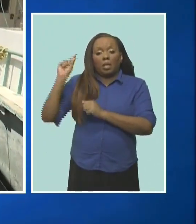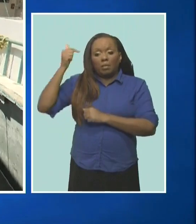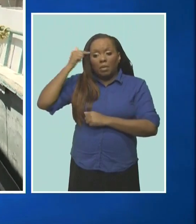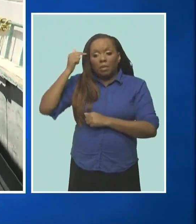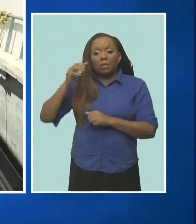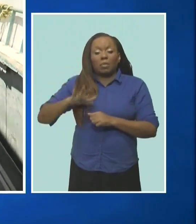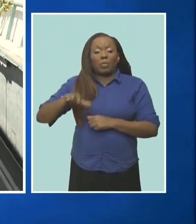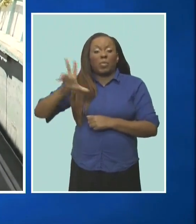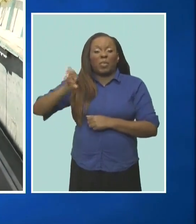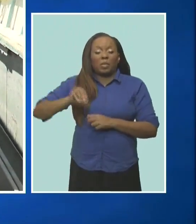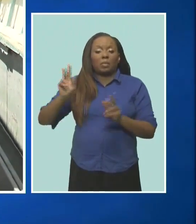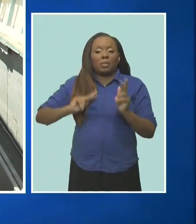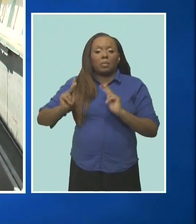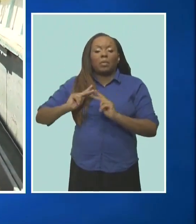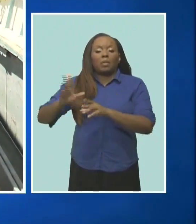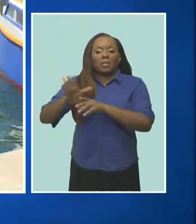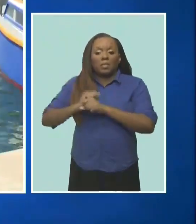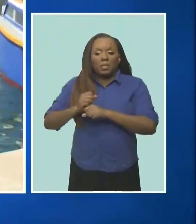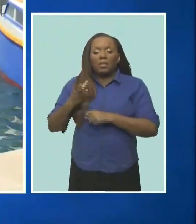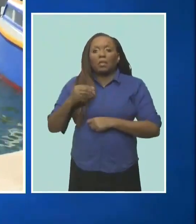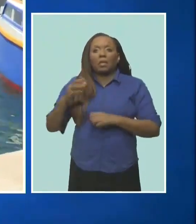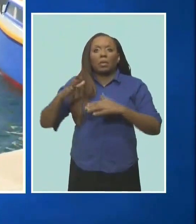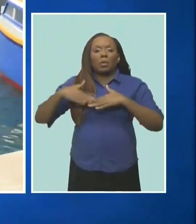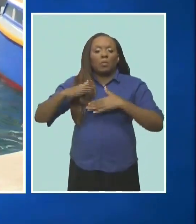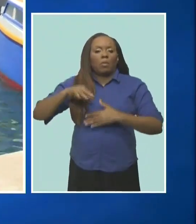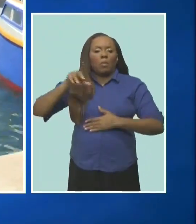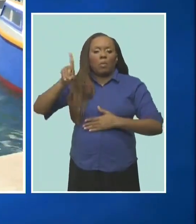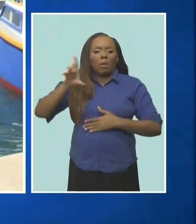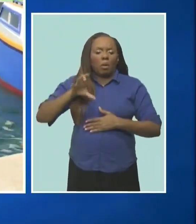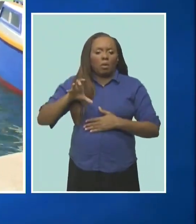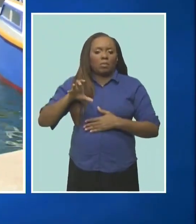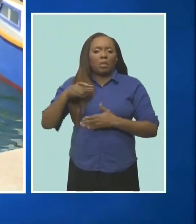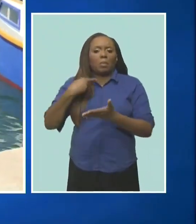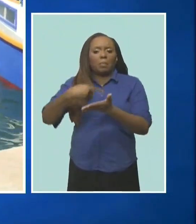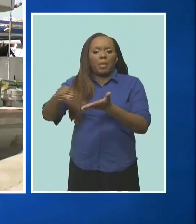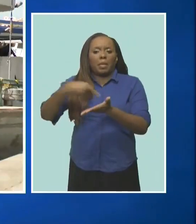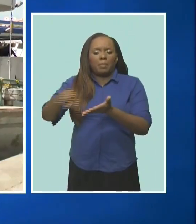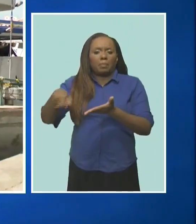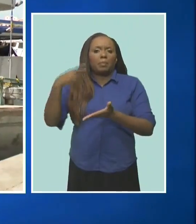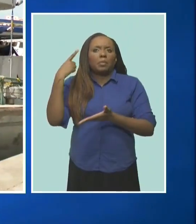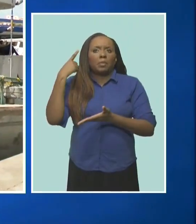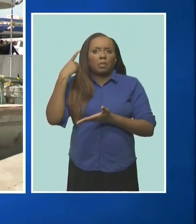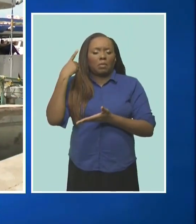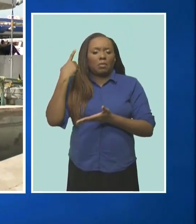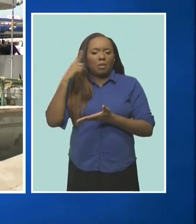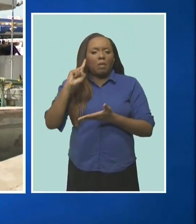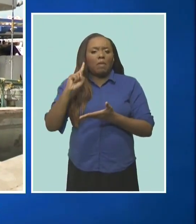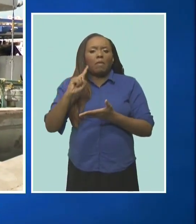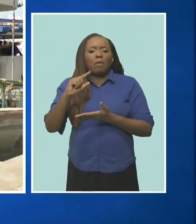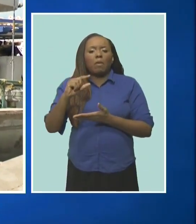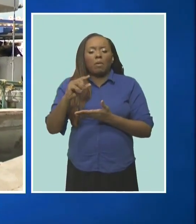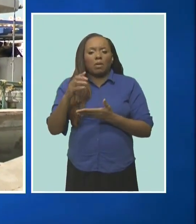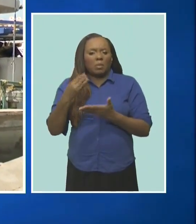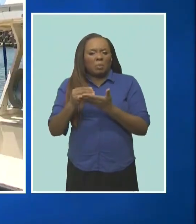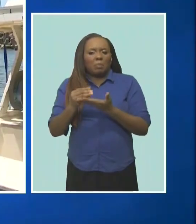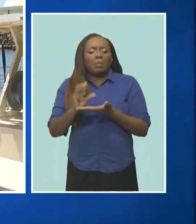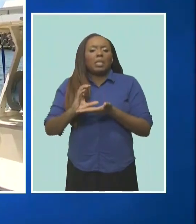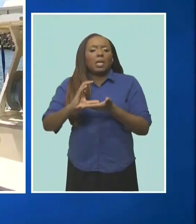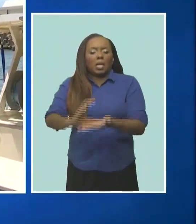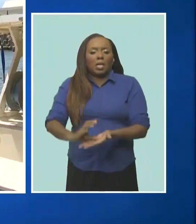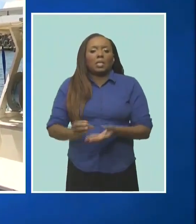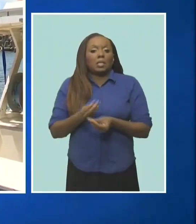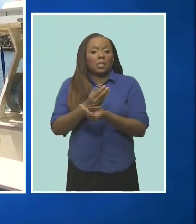over 100 payments of grant funding have been made to boat owners. The experienced boat owner said the challenges for them